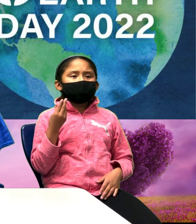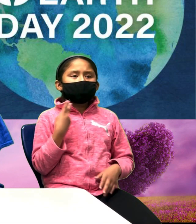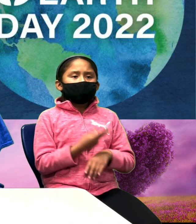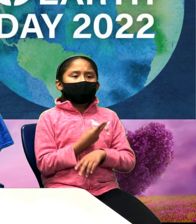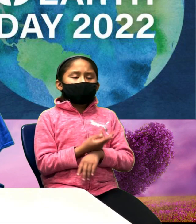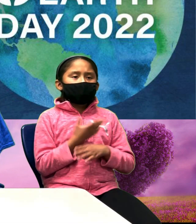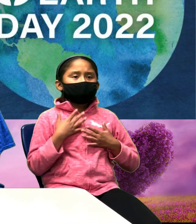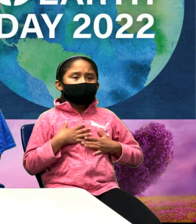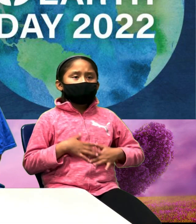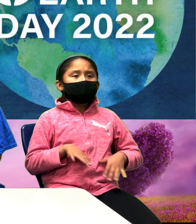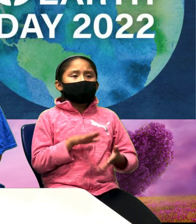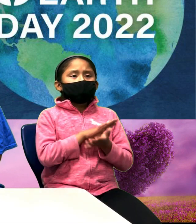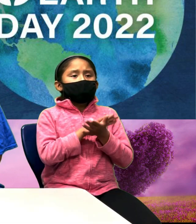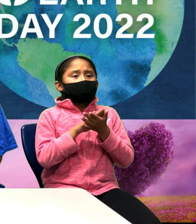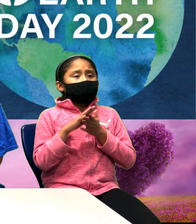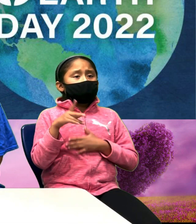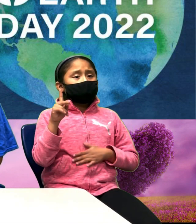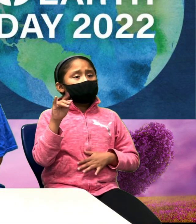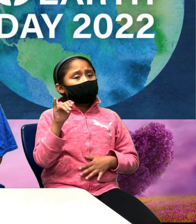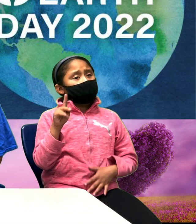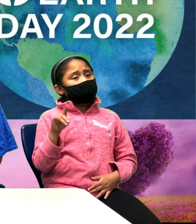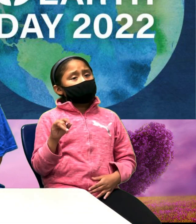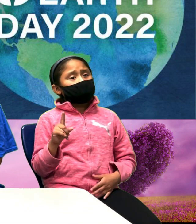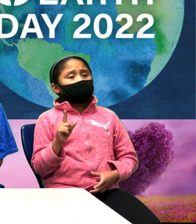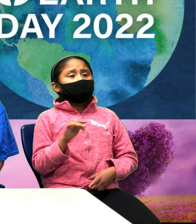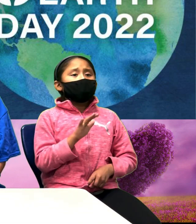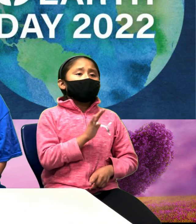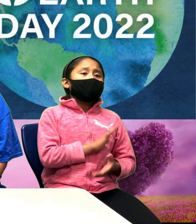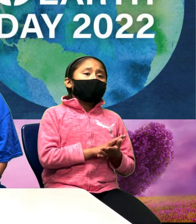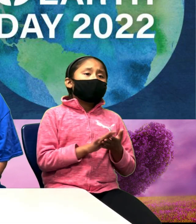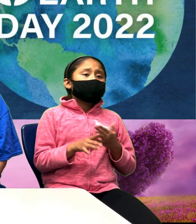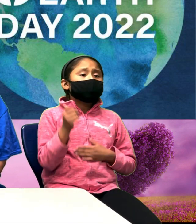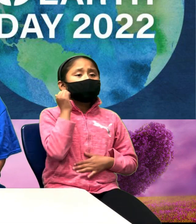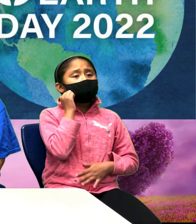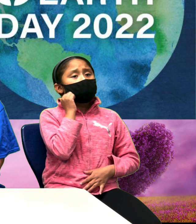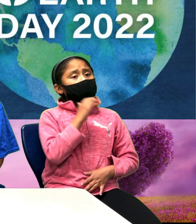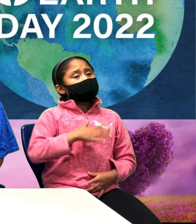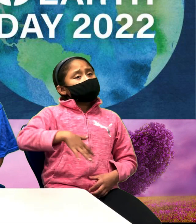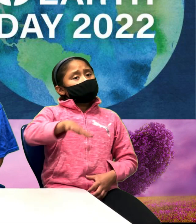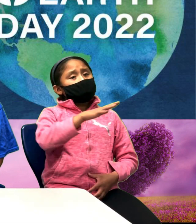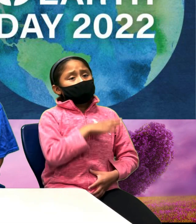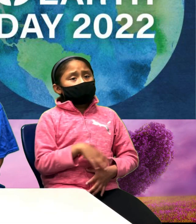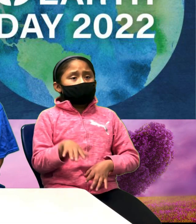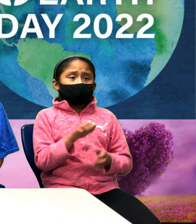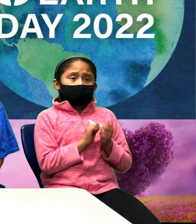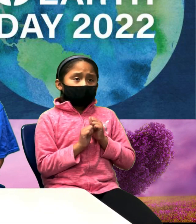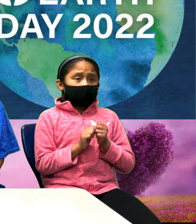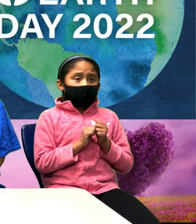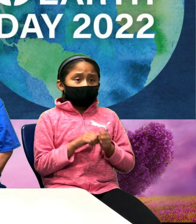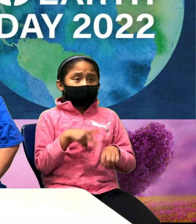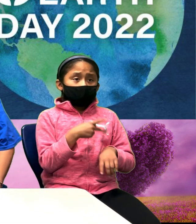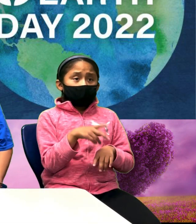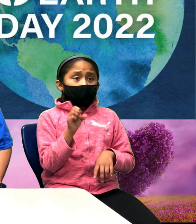shows kindness. Be kind every day, everywhere, to everyone. Here's Dr. Salas.